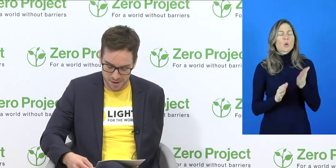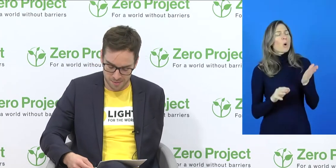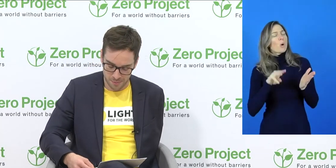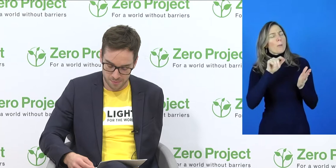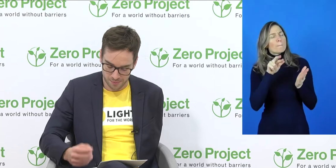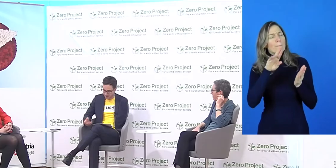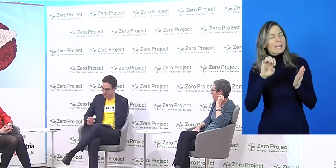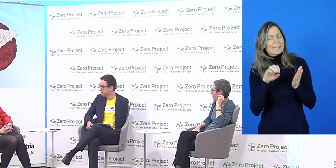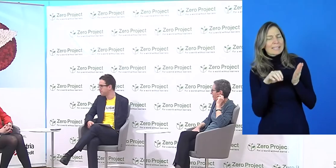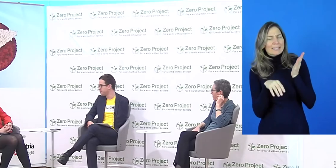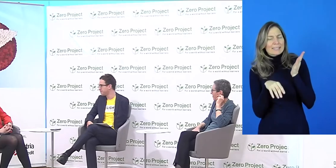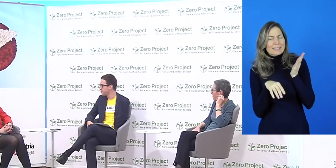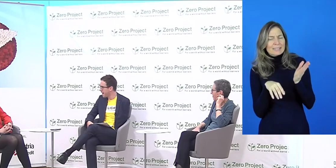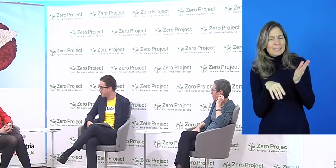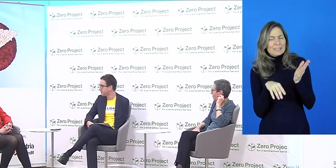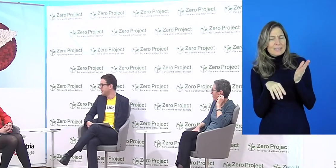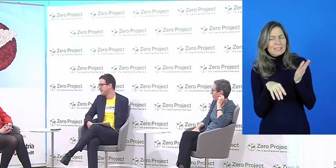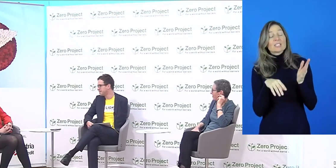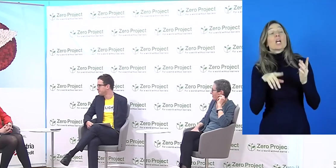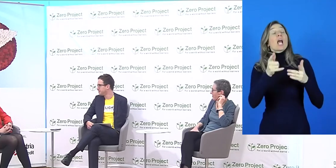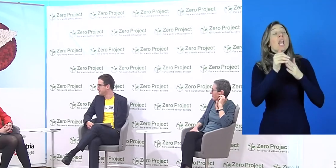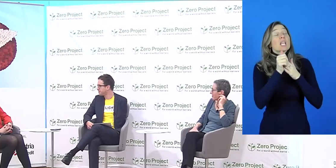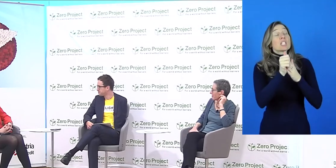in leadership positions who have